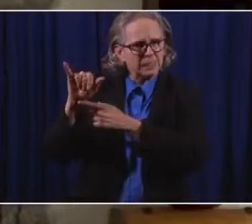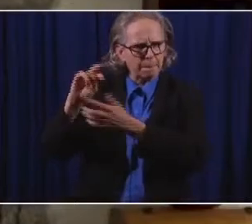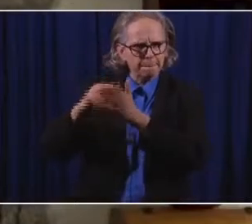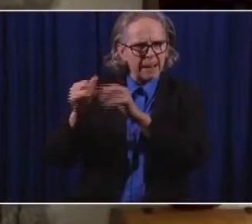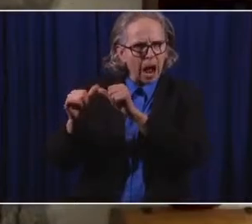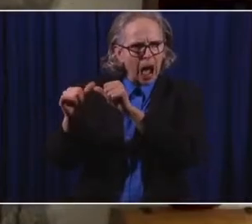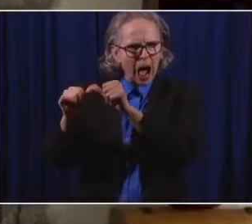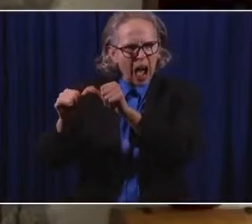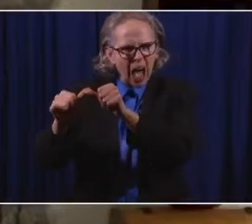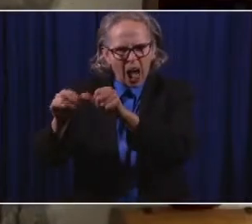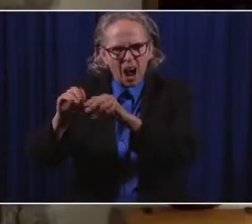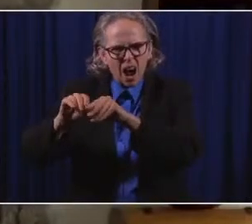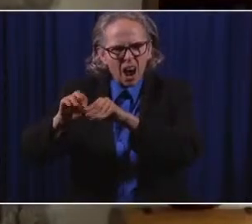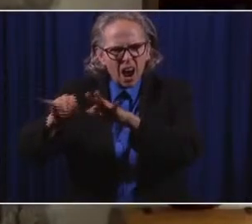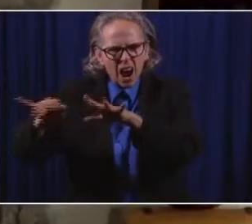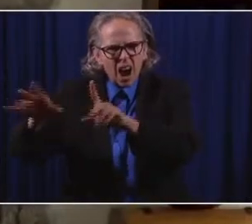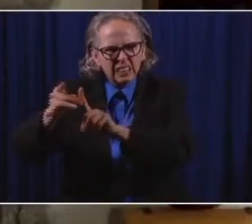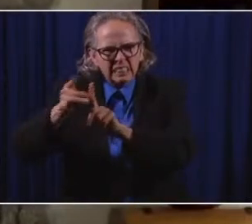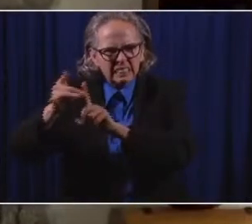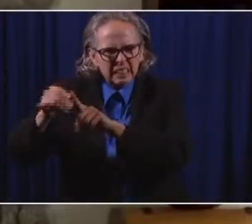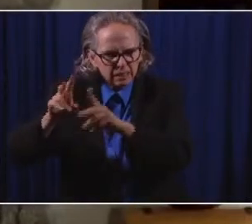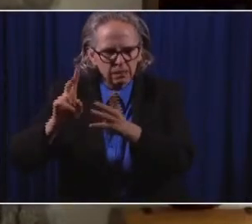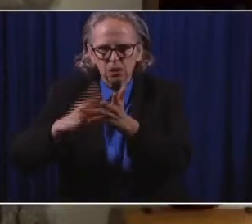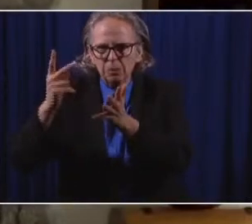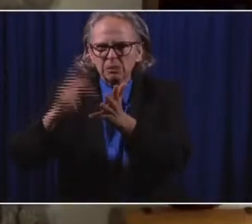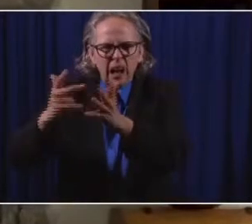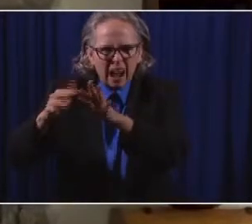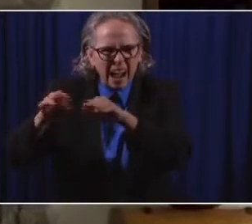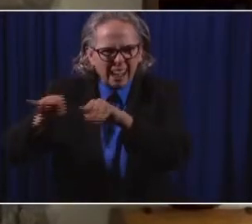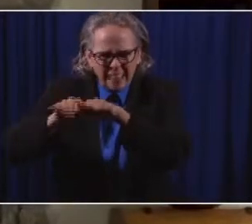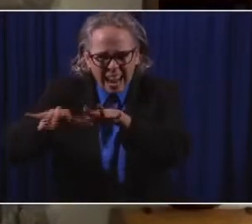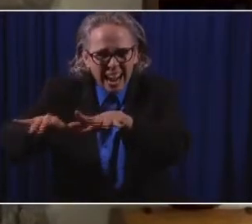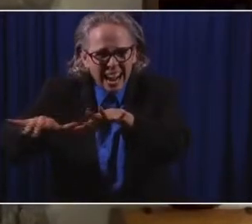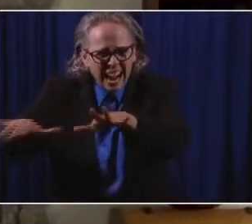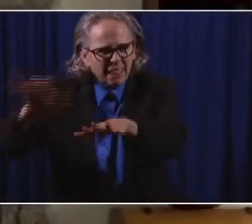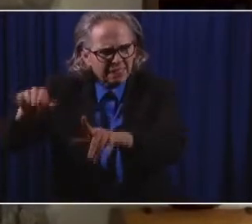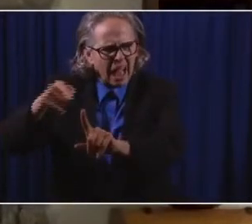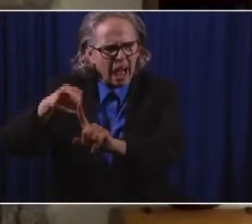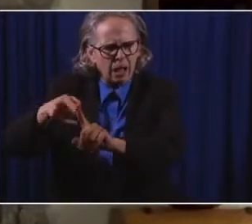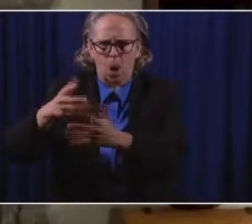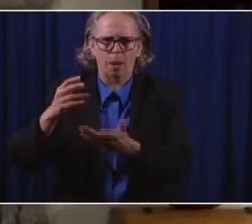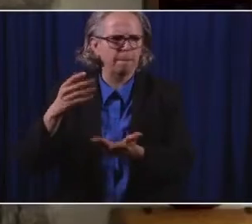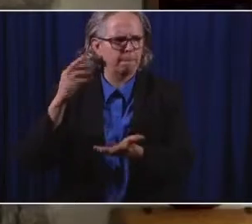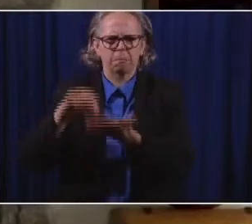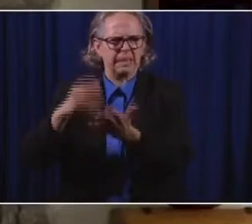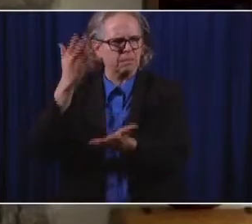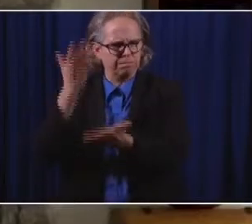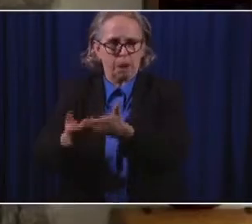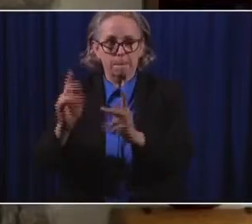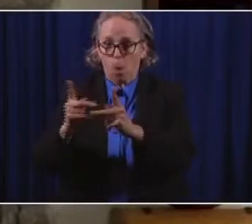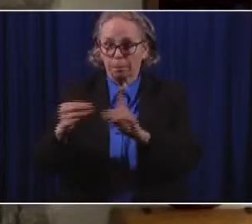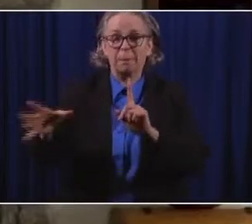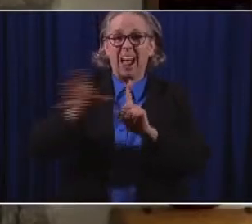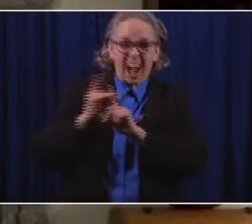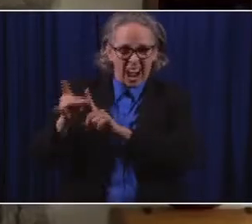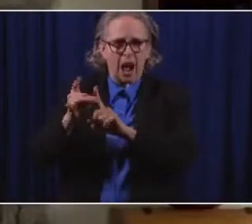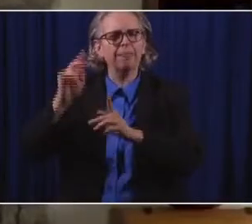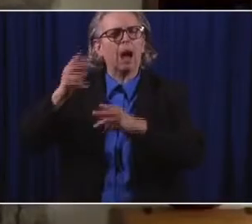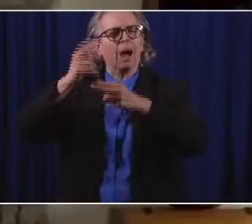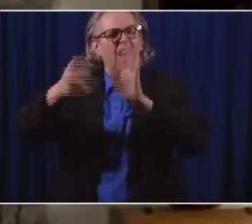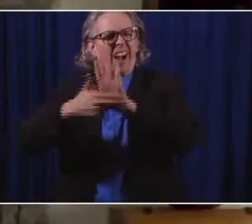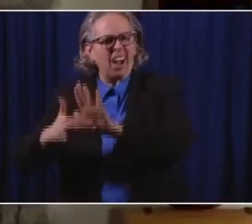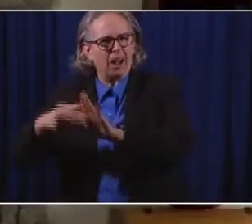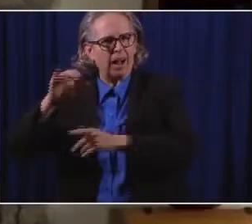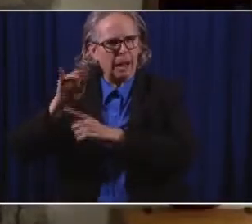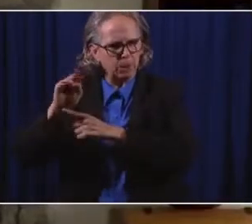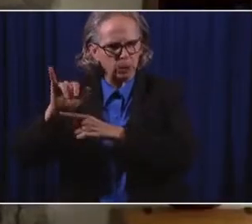expert, but obviously, if you've had more people get it, then if they do have immunity, you would assume there's fewer